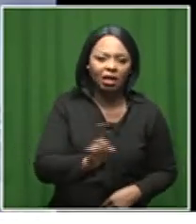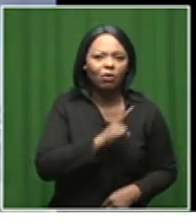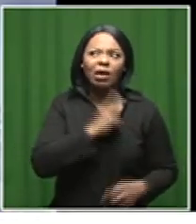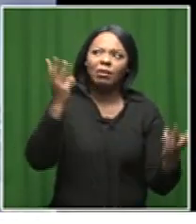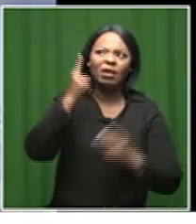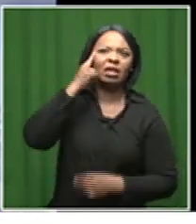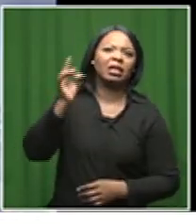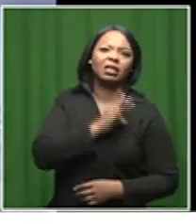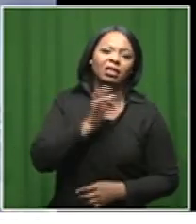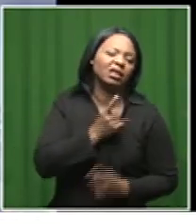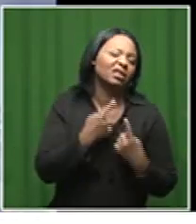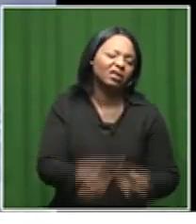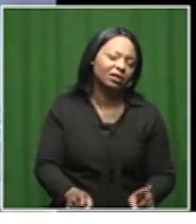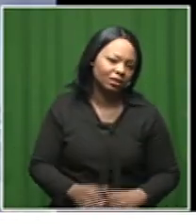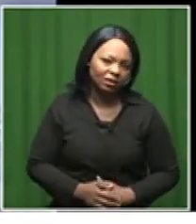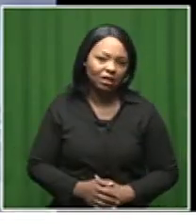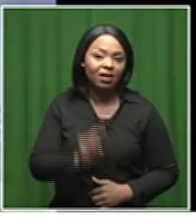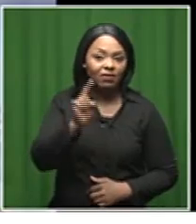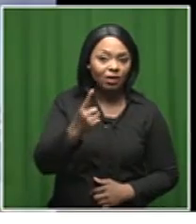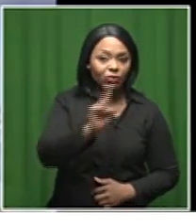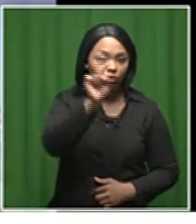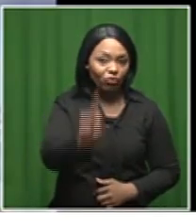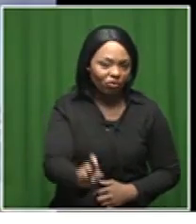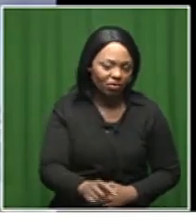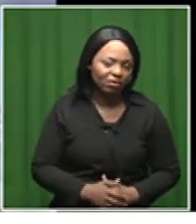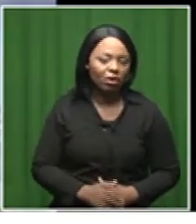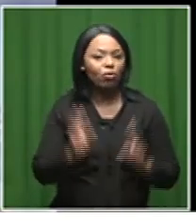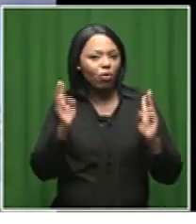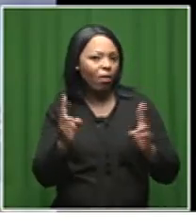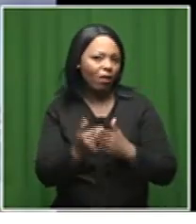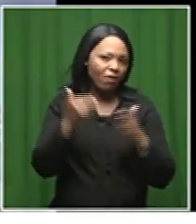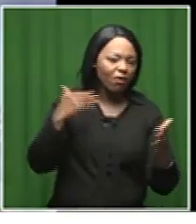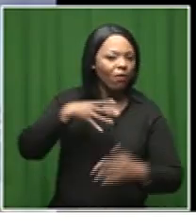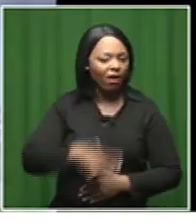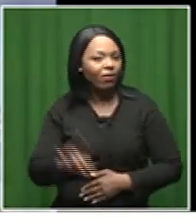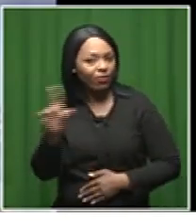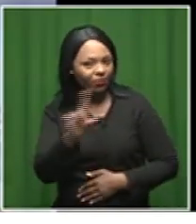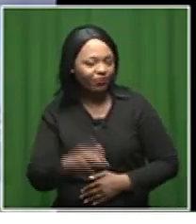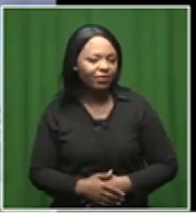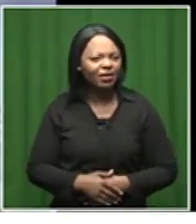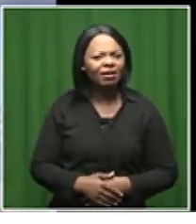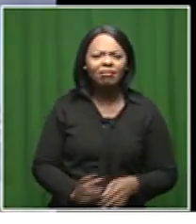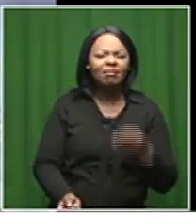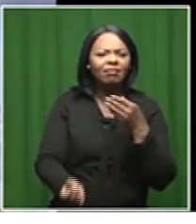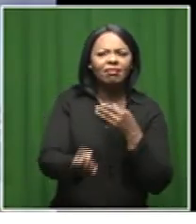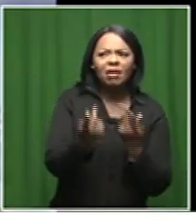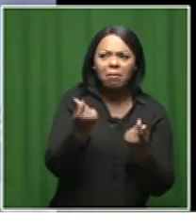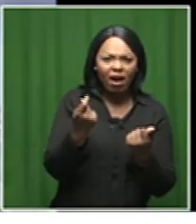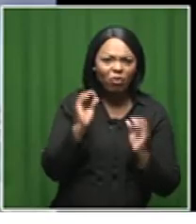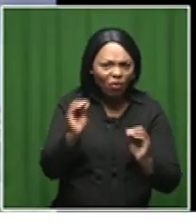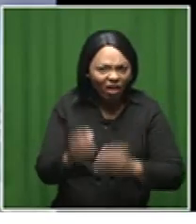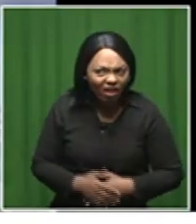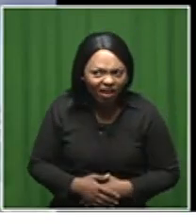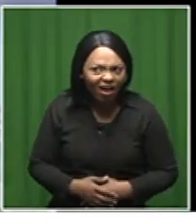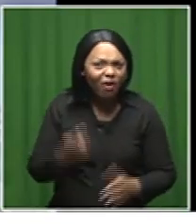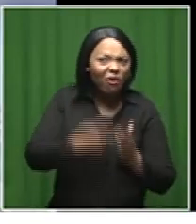think. And I think the first question we normally get before any other is, what is the cost involved? And the